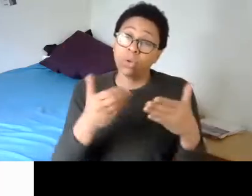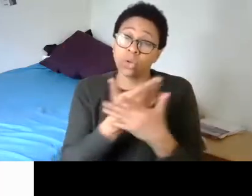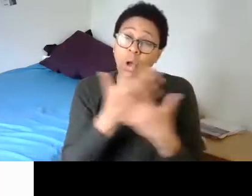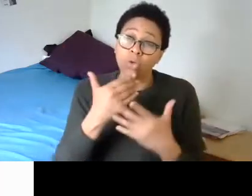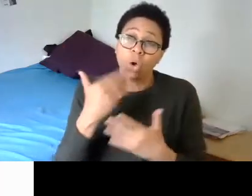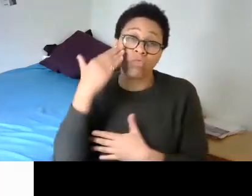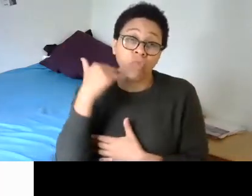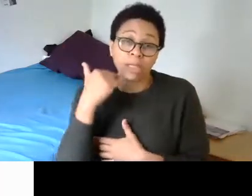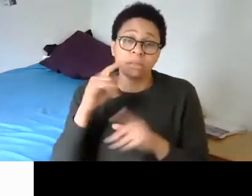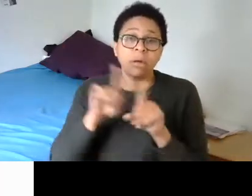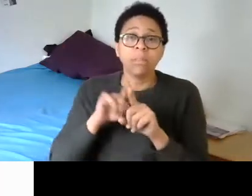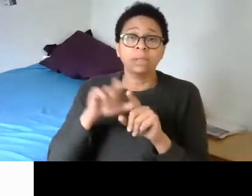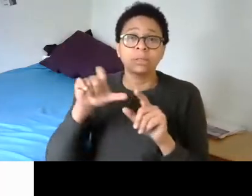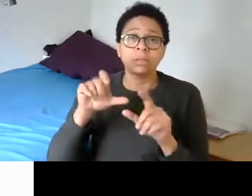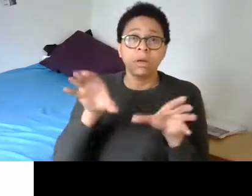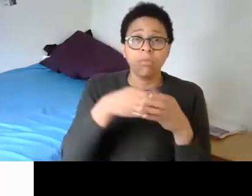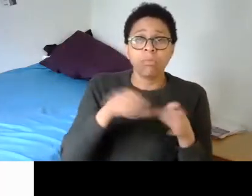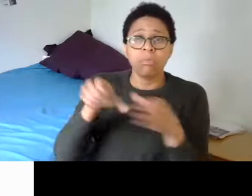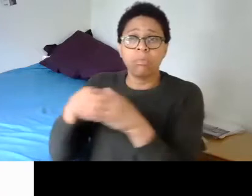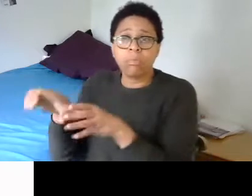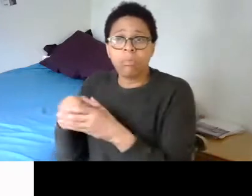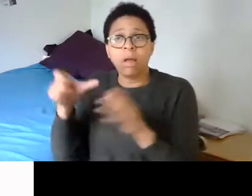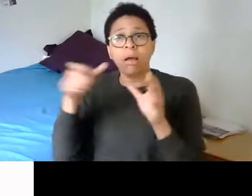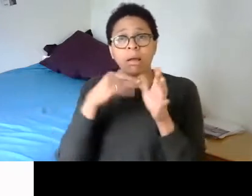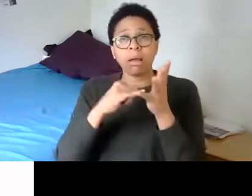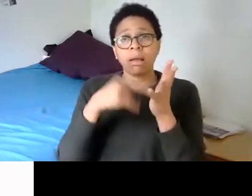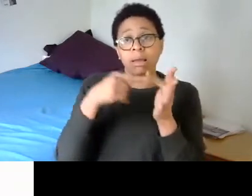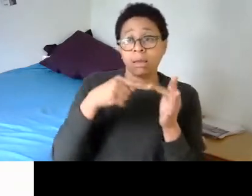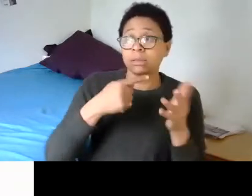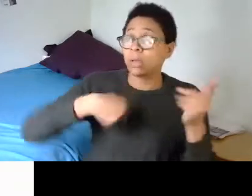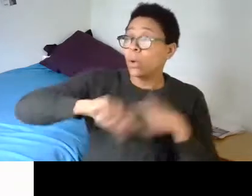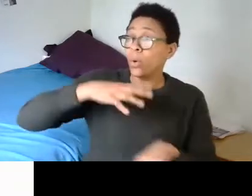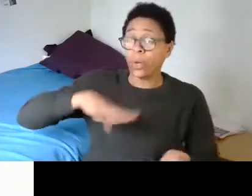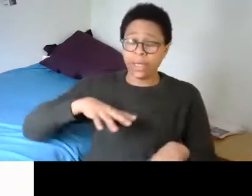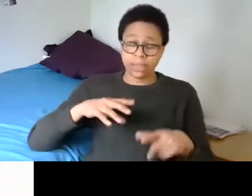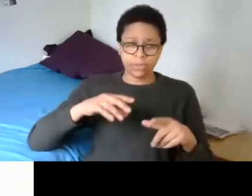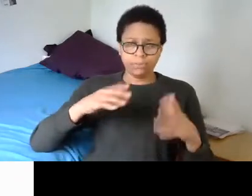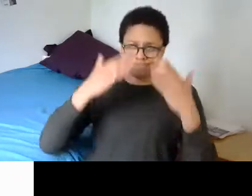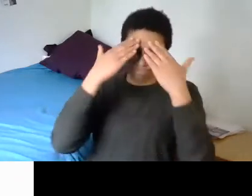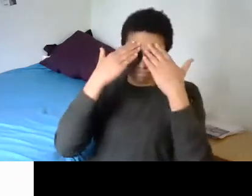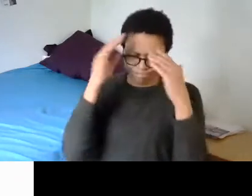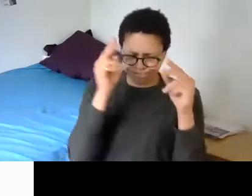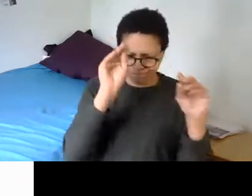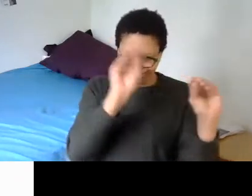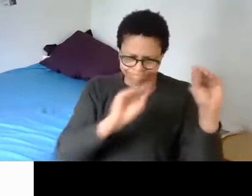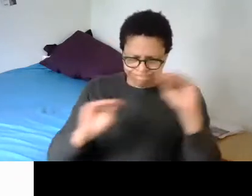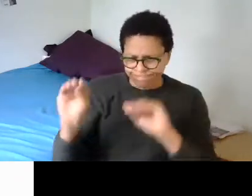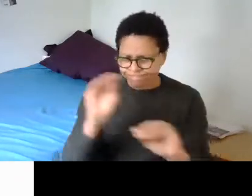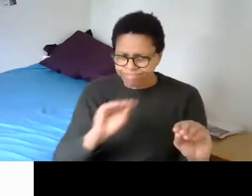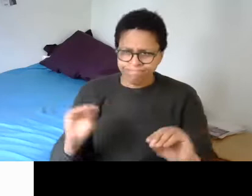in categorizing groups of individuals. Much more needs to be done to provide a clearer context for these works and address their colonial